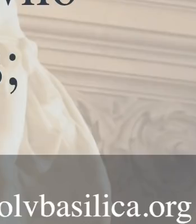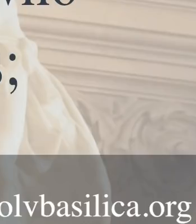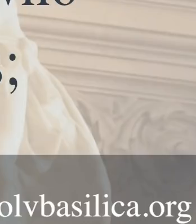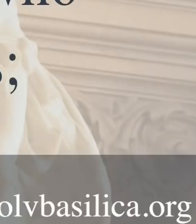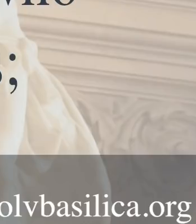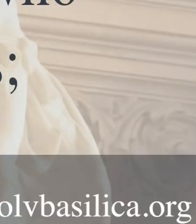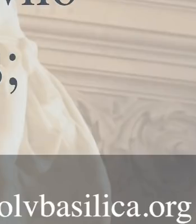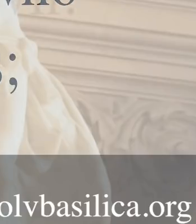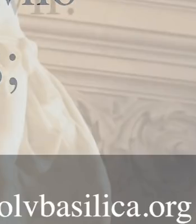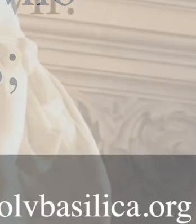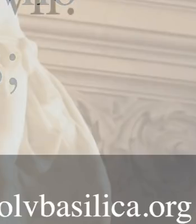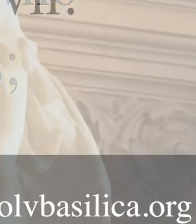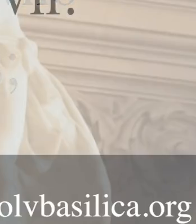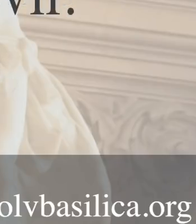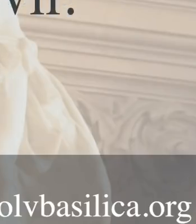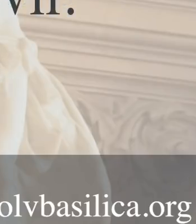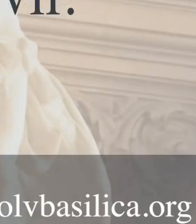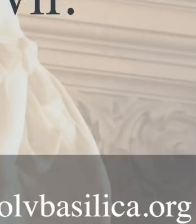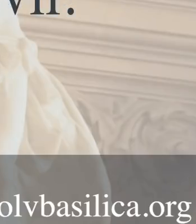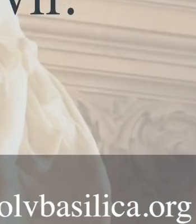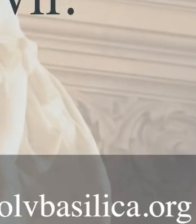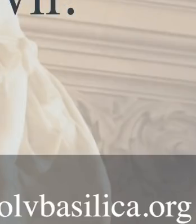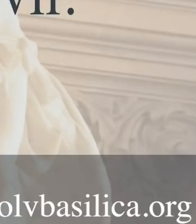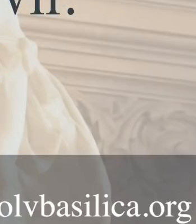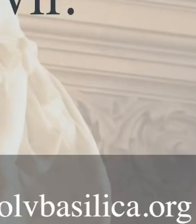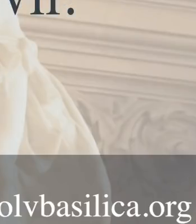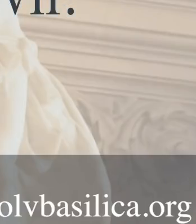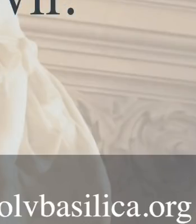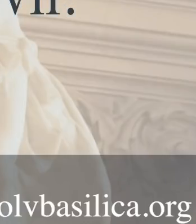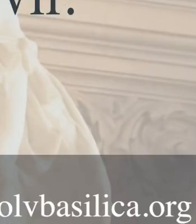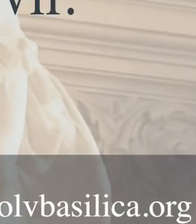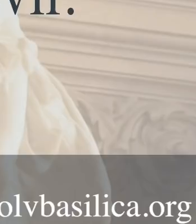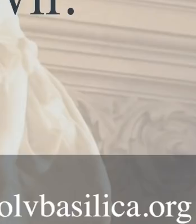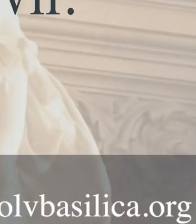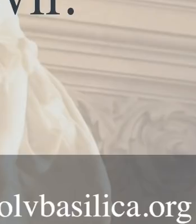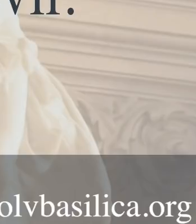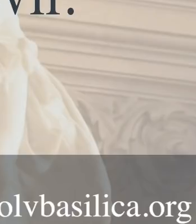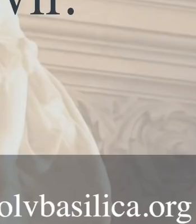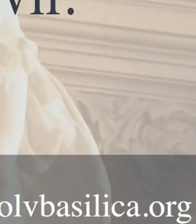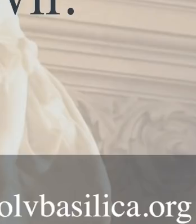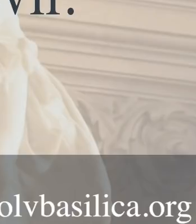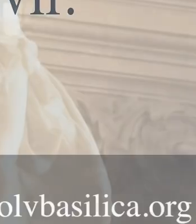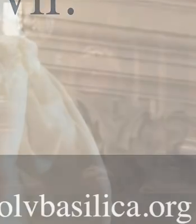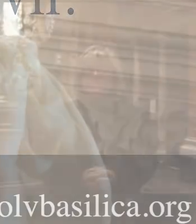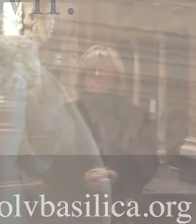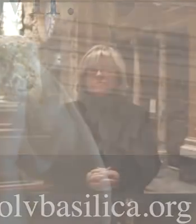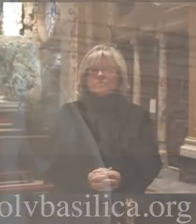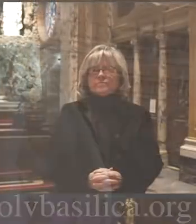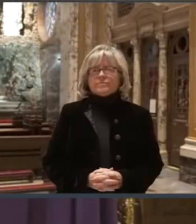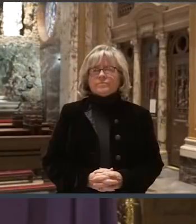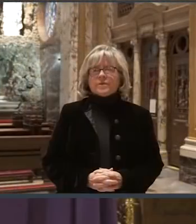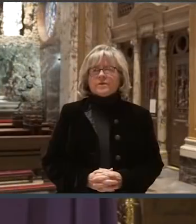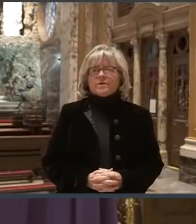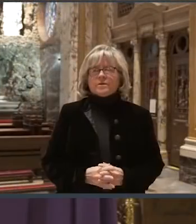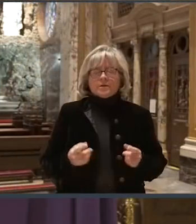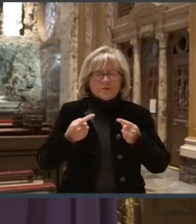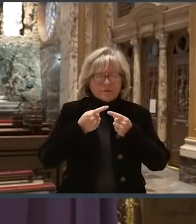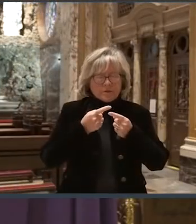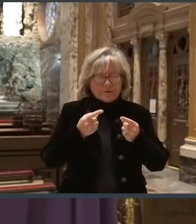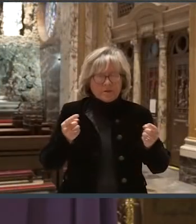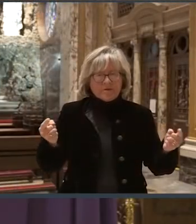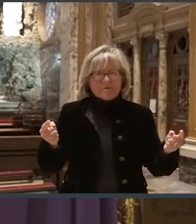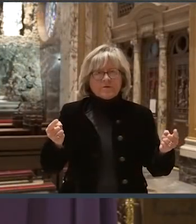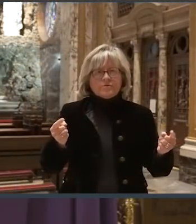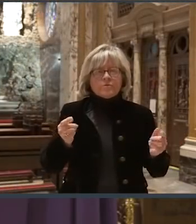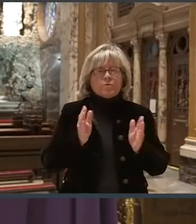who trespass against us. And lead us not into temptation, but deliver us from evil. Deliver us,